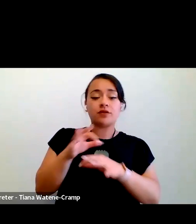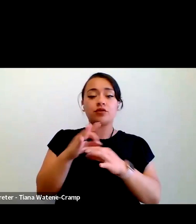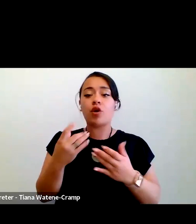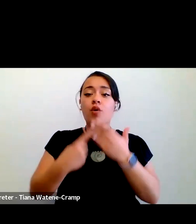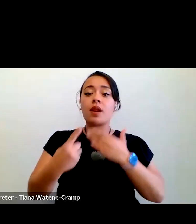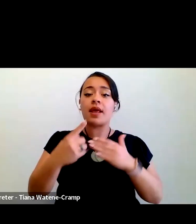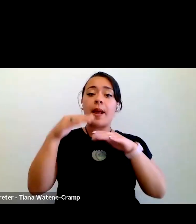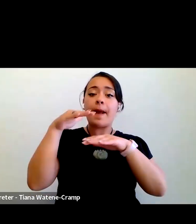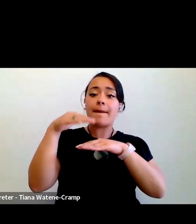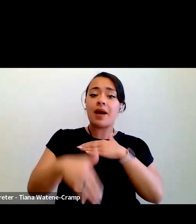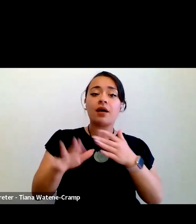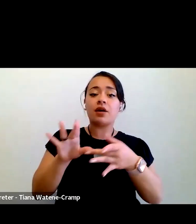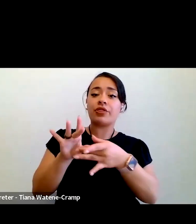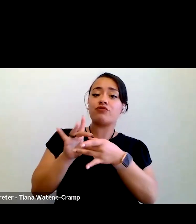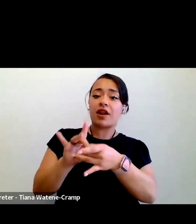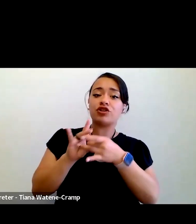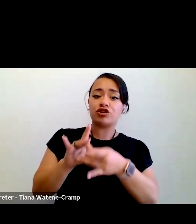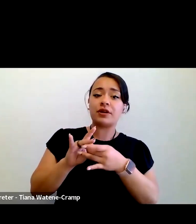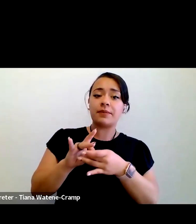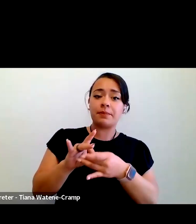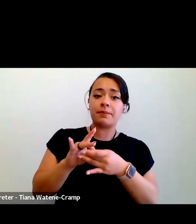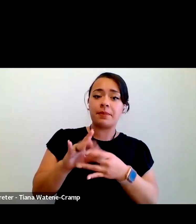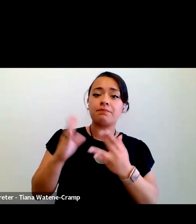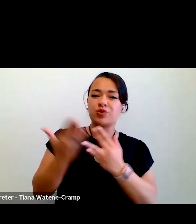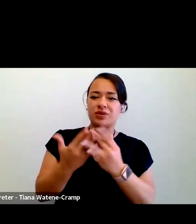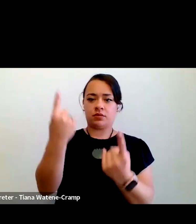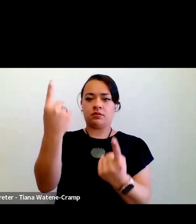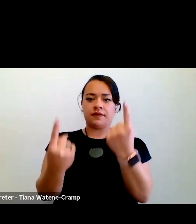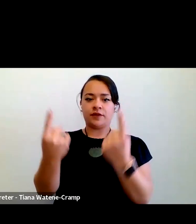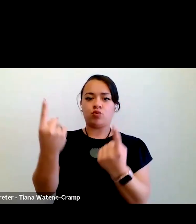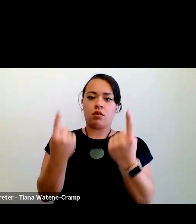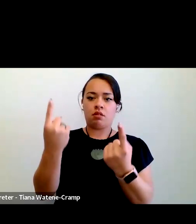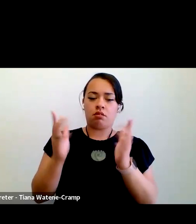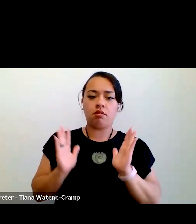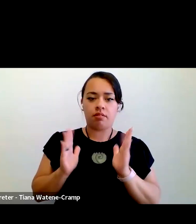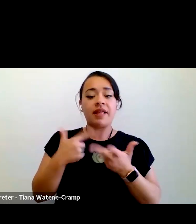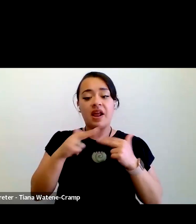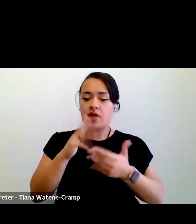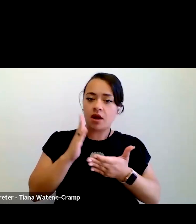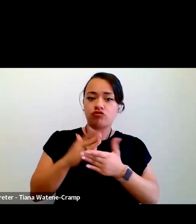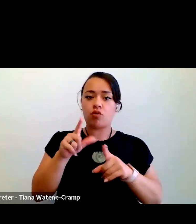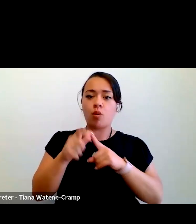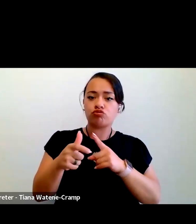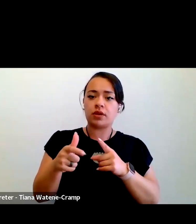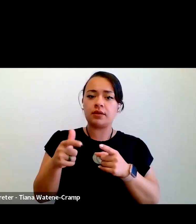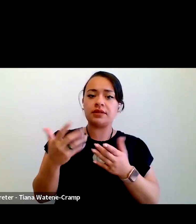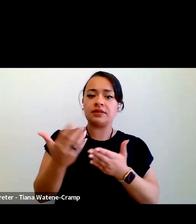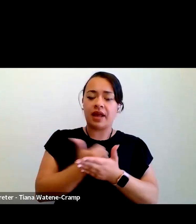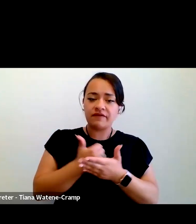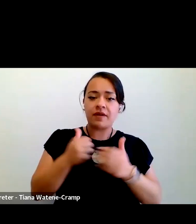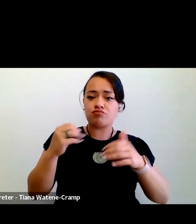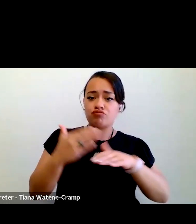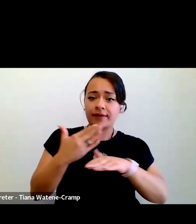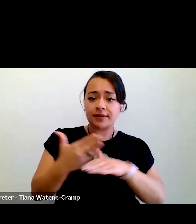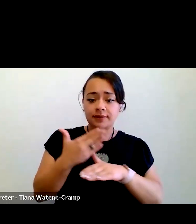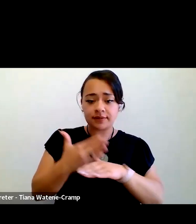or only about the relationship between or conduct of individuals. If this is where culturally safe praxis is located, like I said, then when